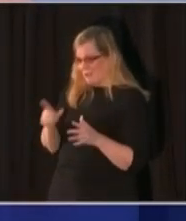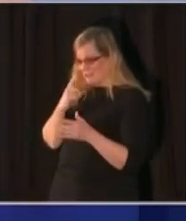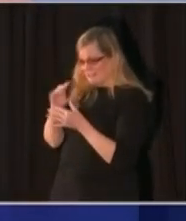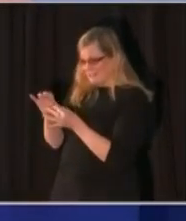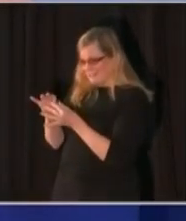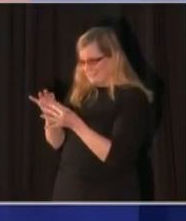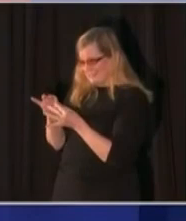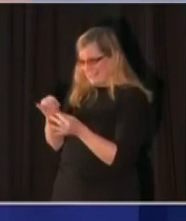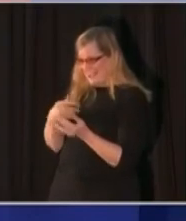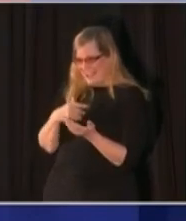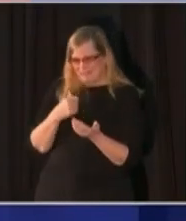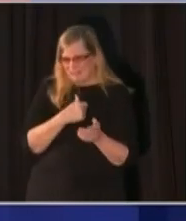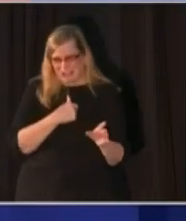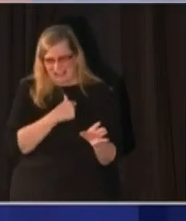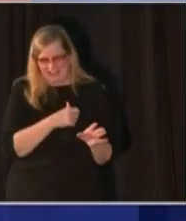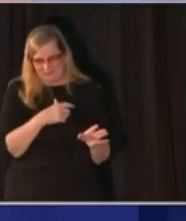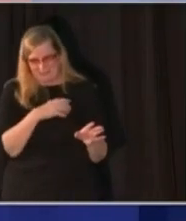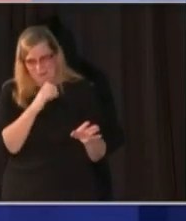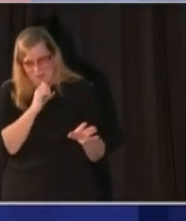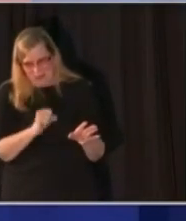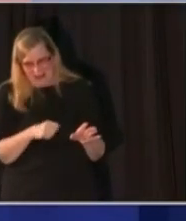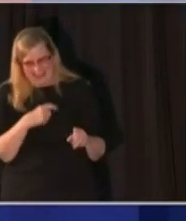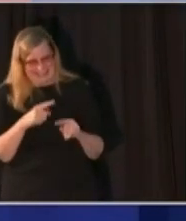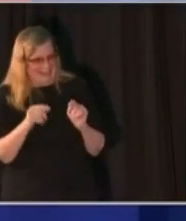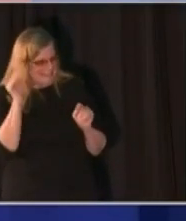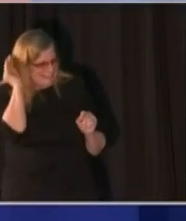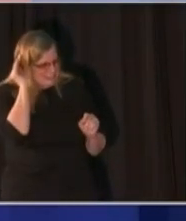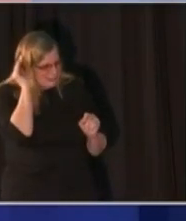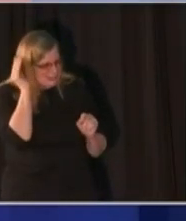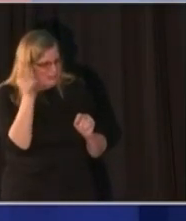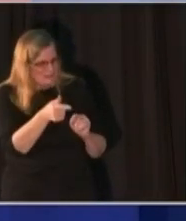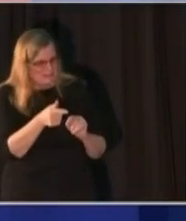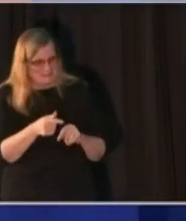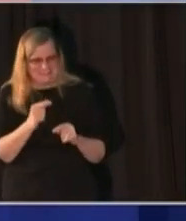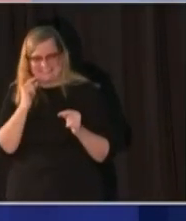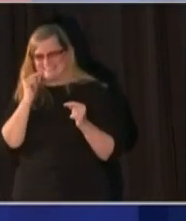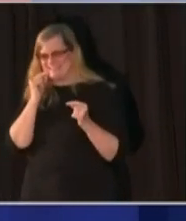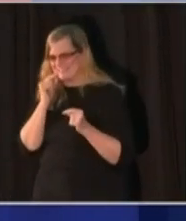Sorry, that's okay. Okay. All right. I just want to be sure,